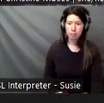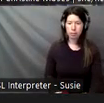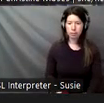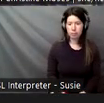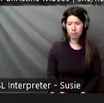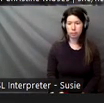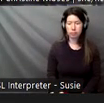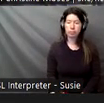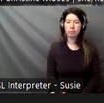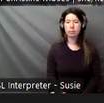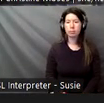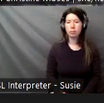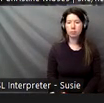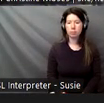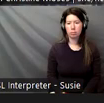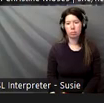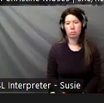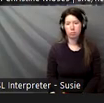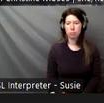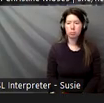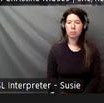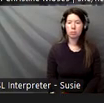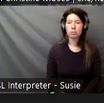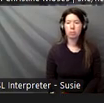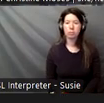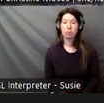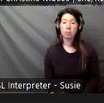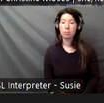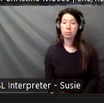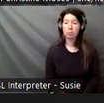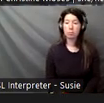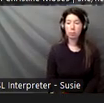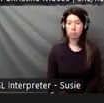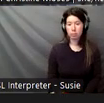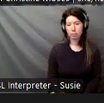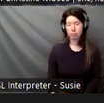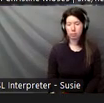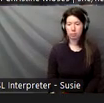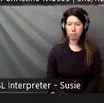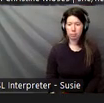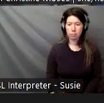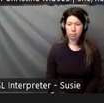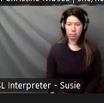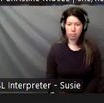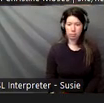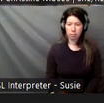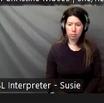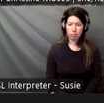And I guess there's only 3 sections left. So we're close. So it's up to you.